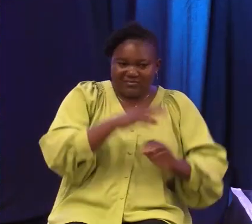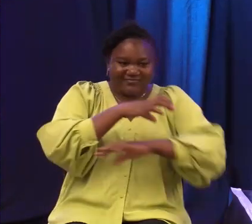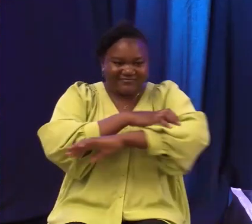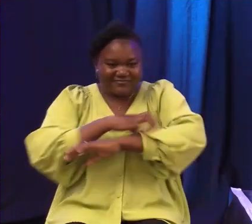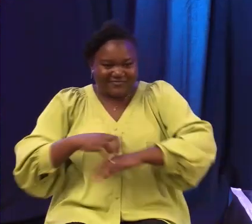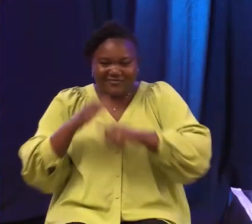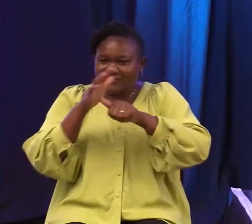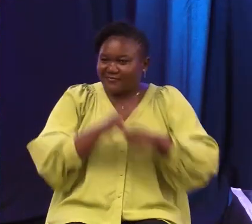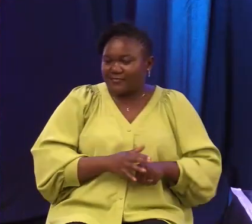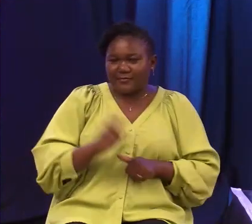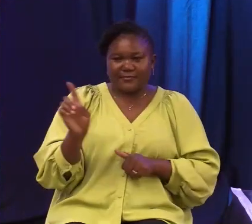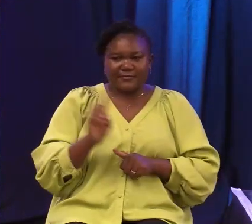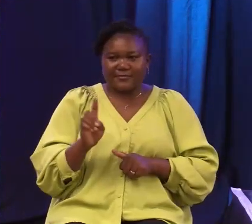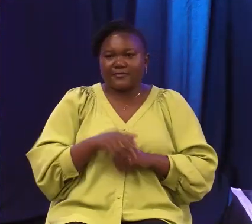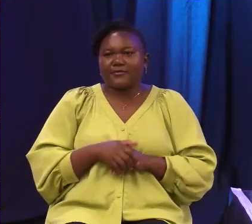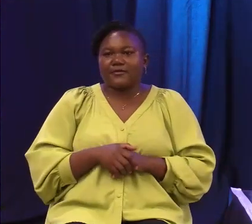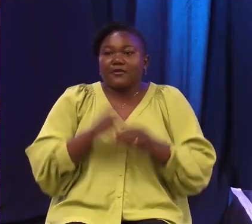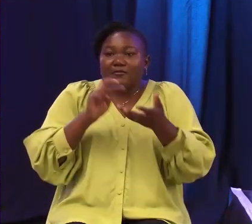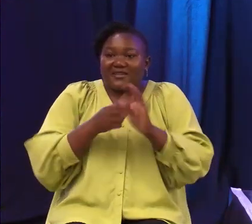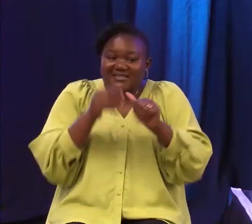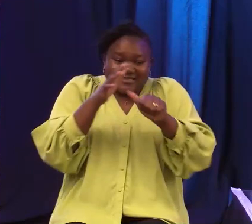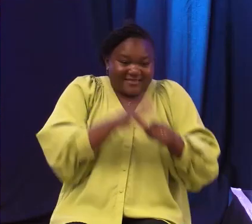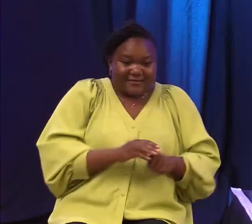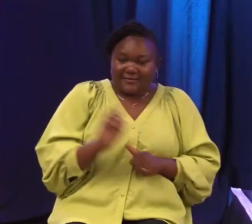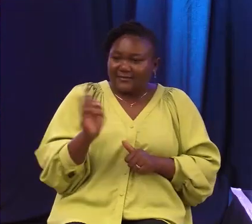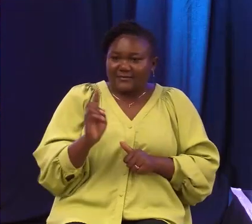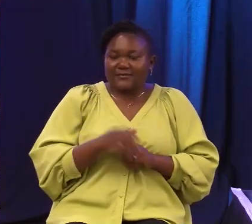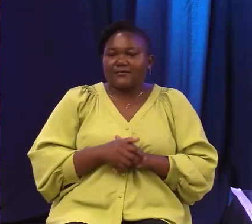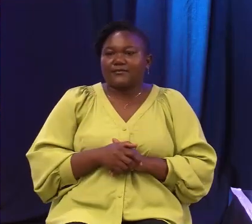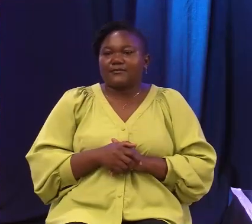harm, the right to non-discrimination,